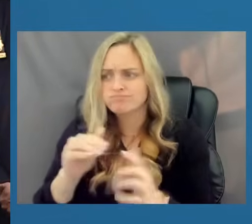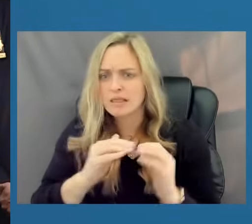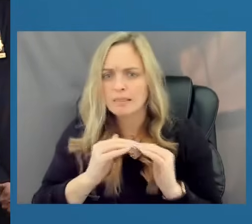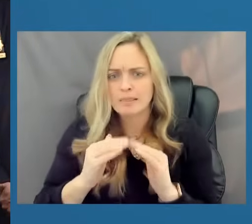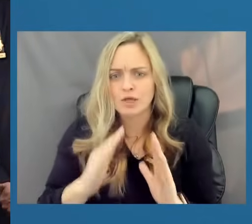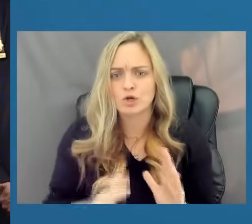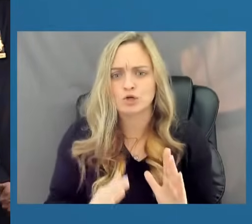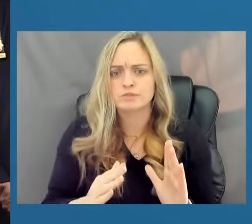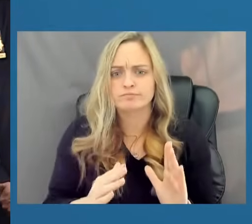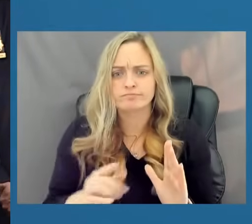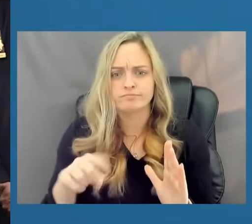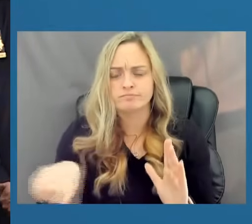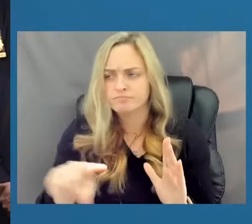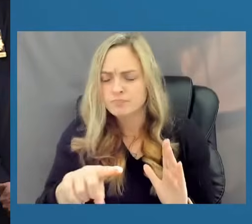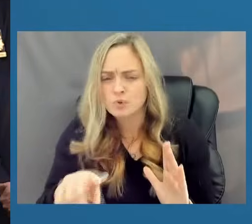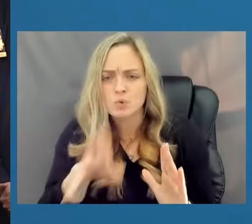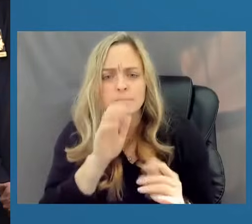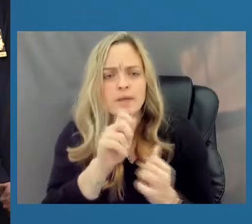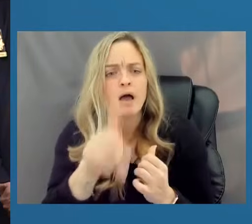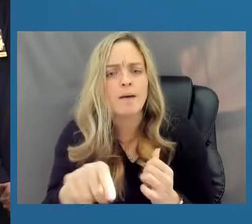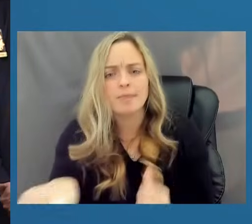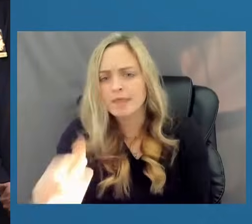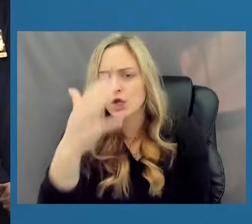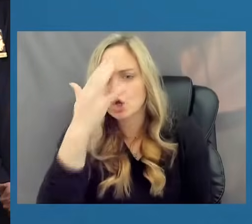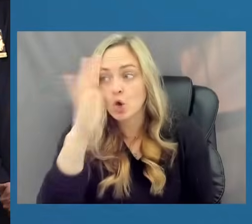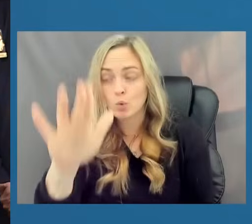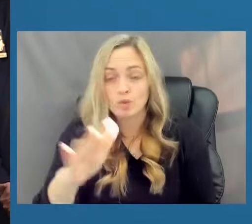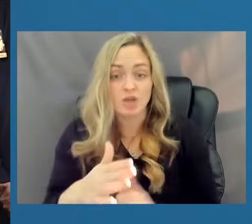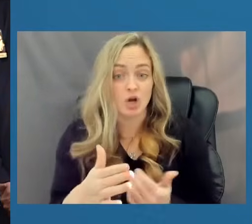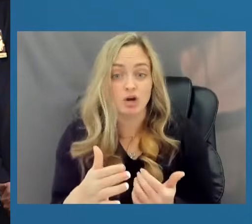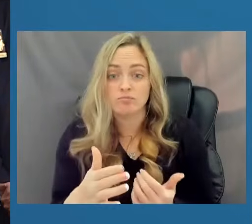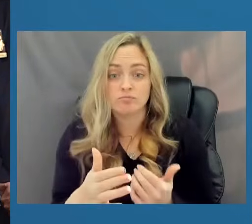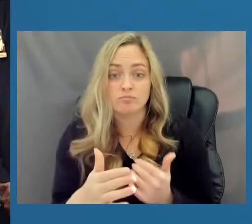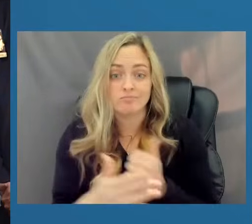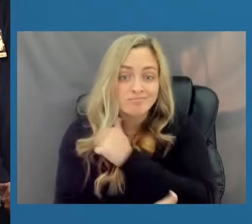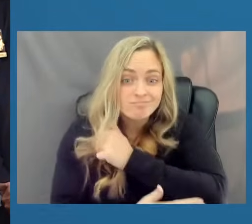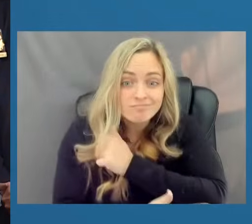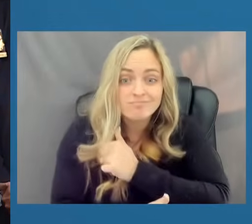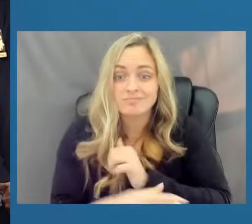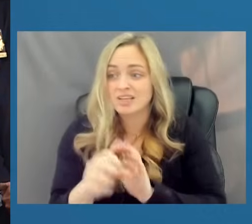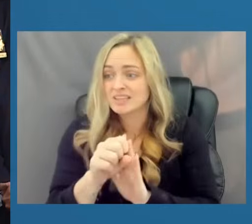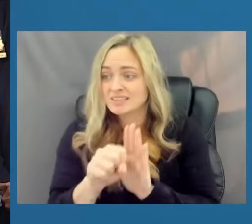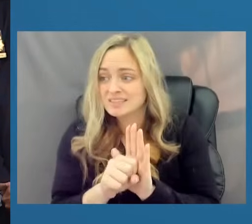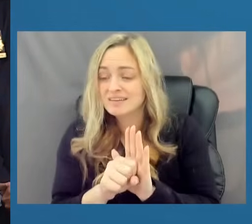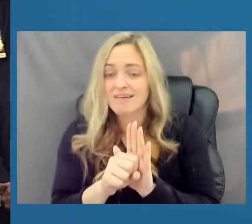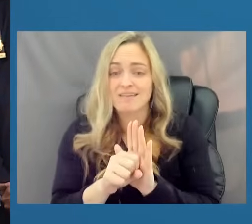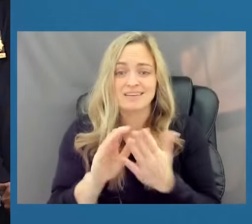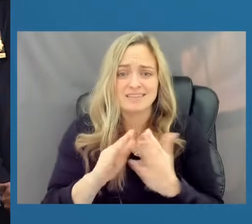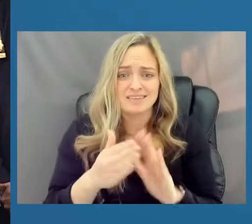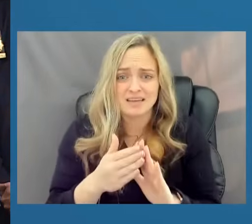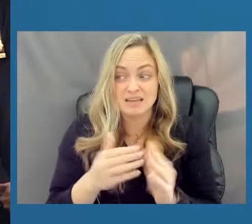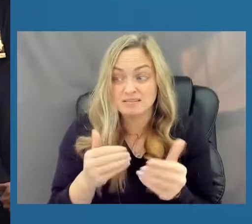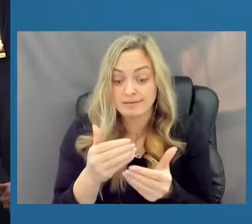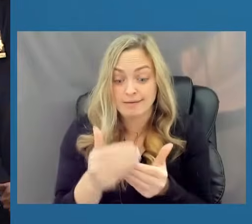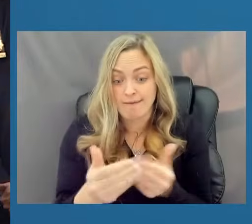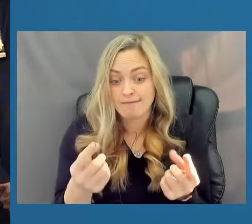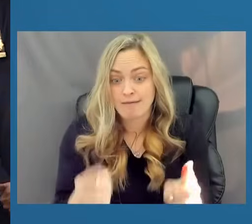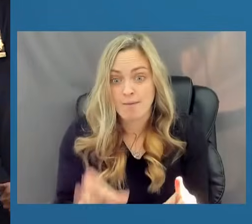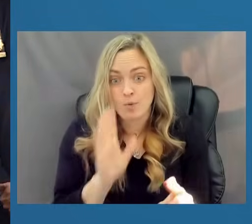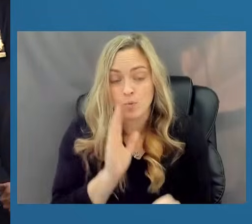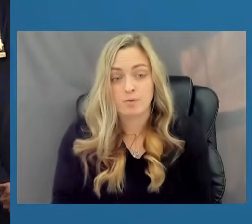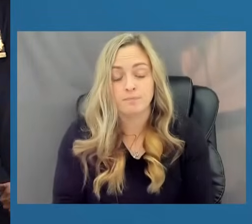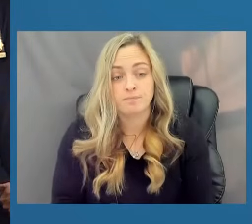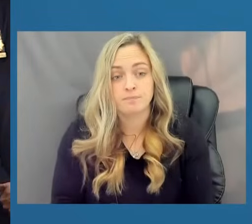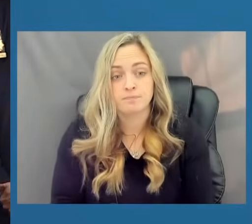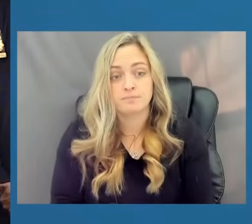up because they know their county, their city, their state could be next. We hear that call. We have